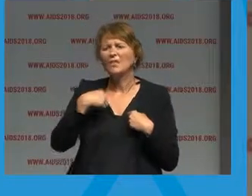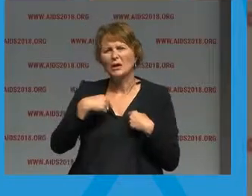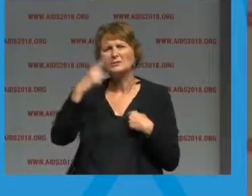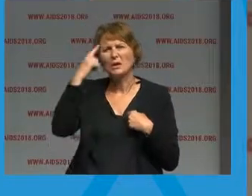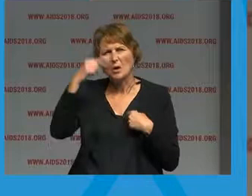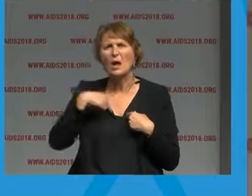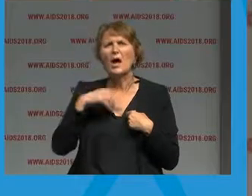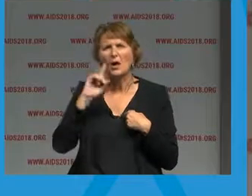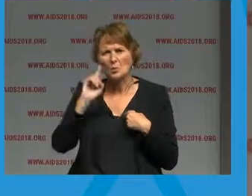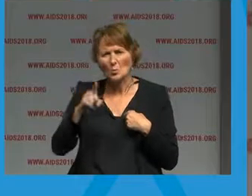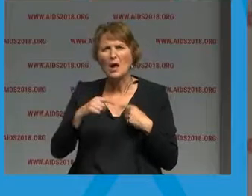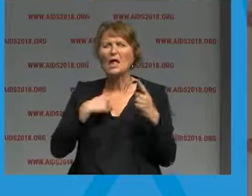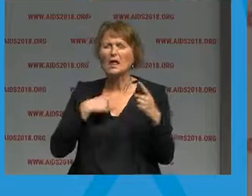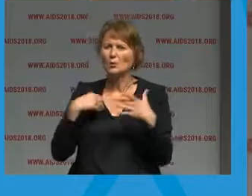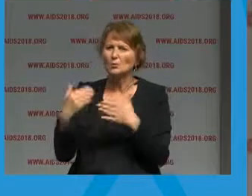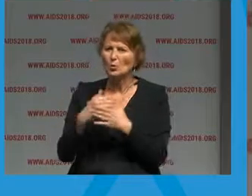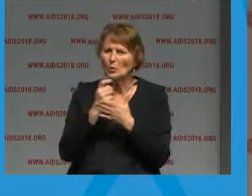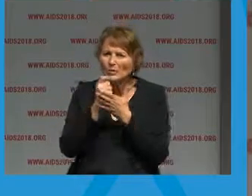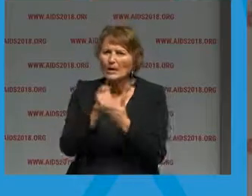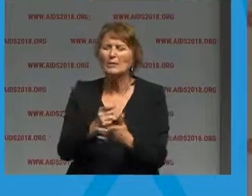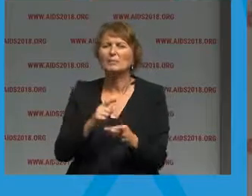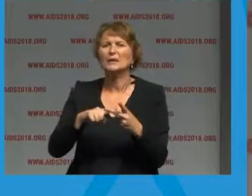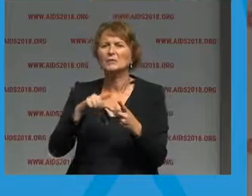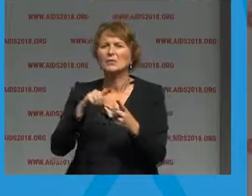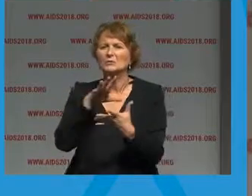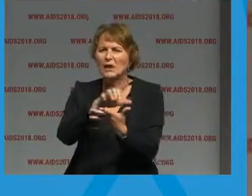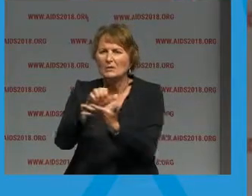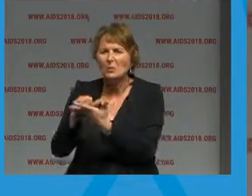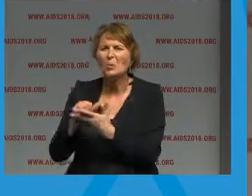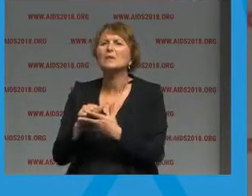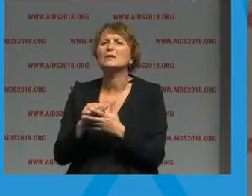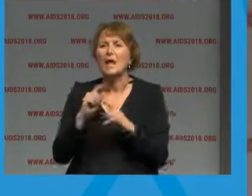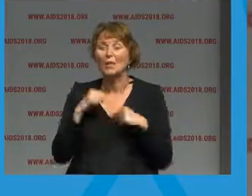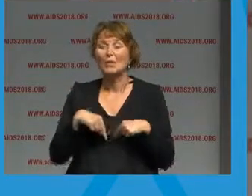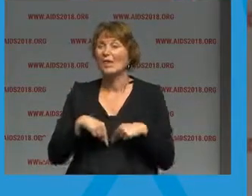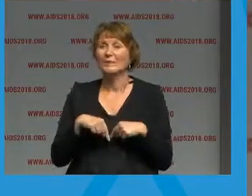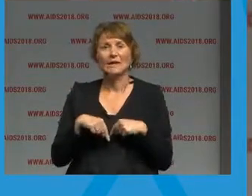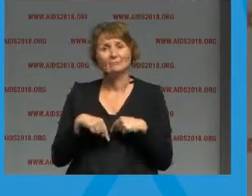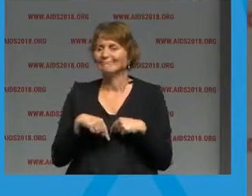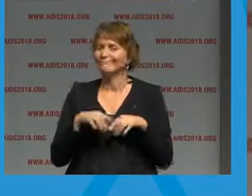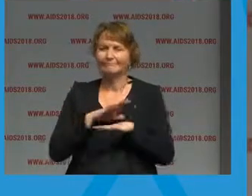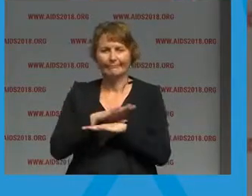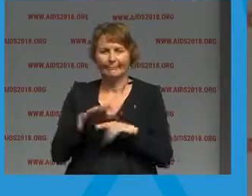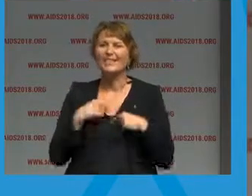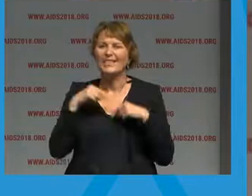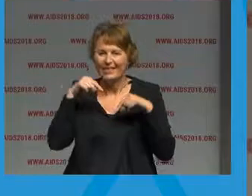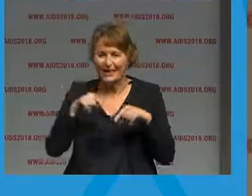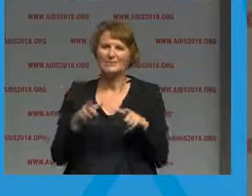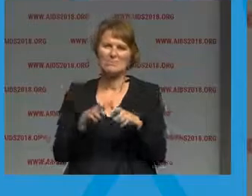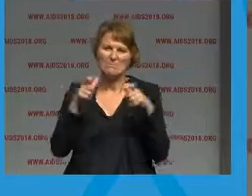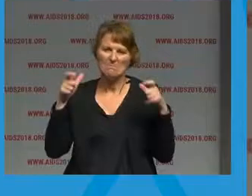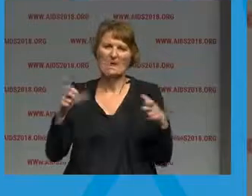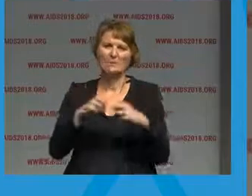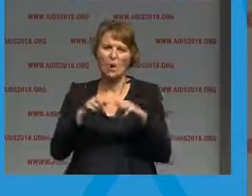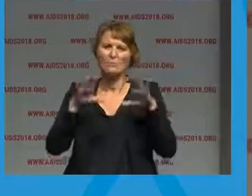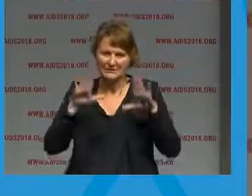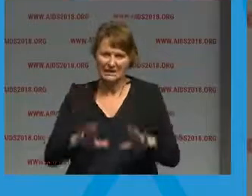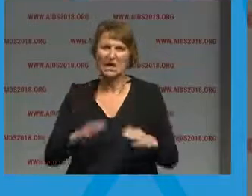and new diagnostics, the general problem remains that one. Thank you for allowing me to